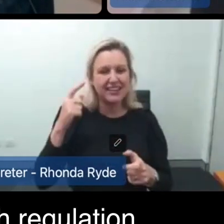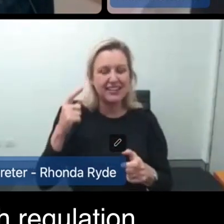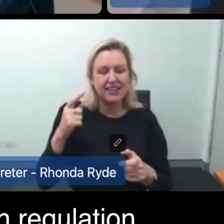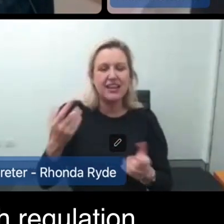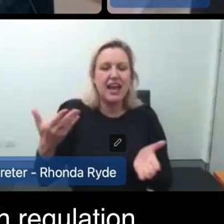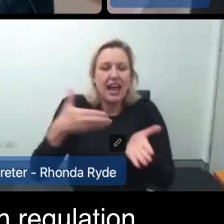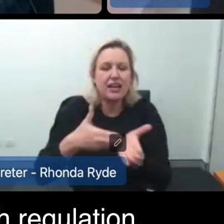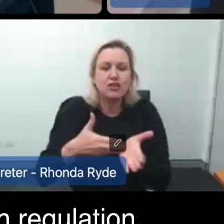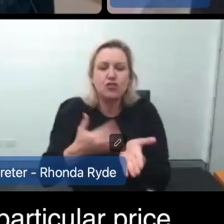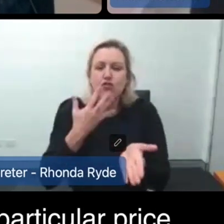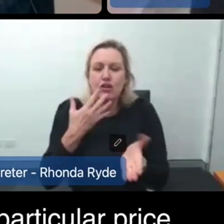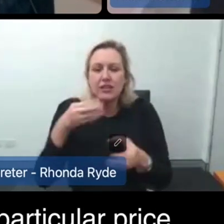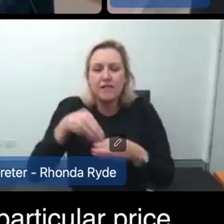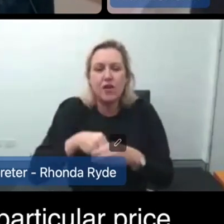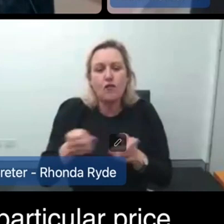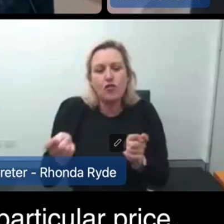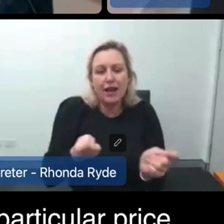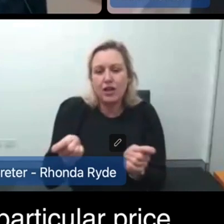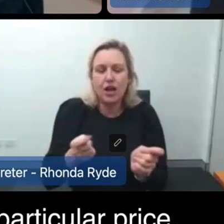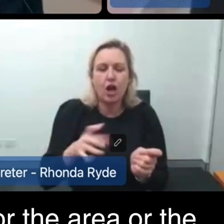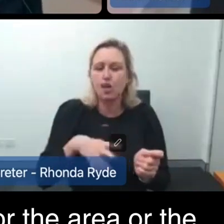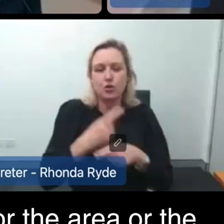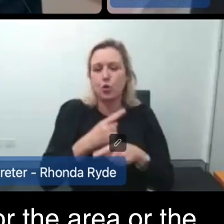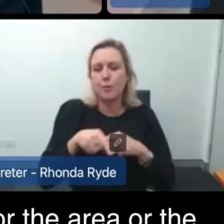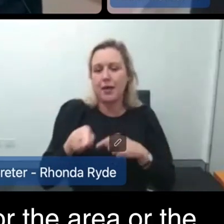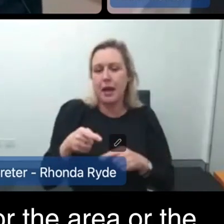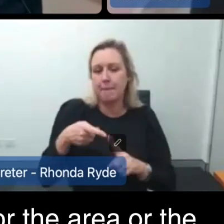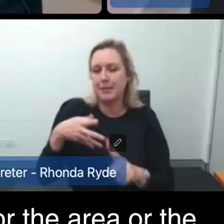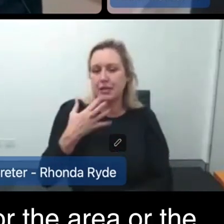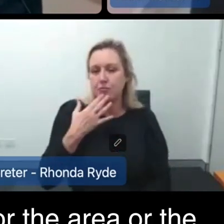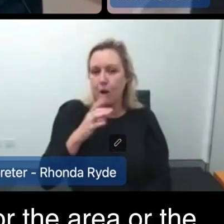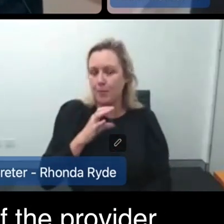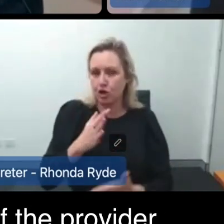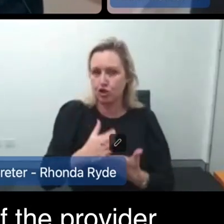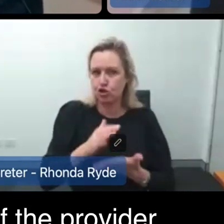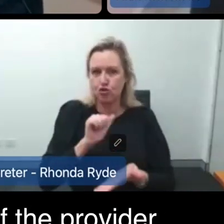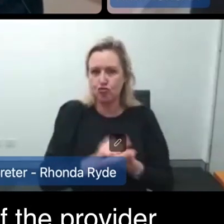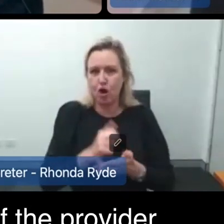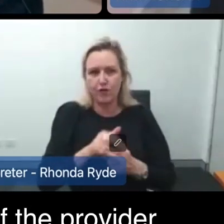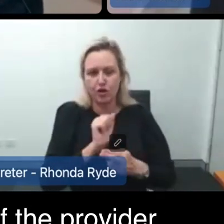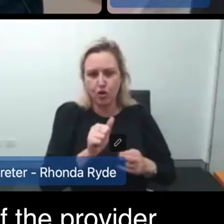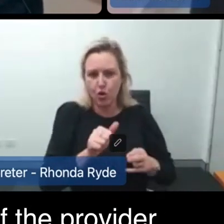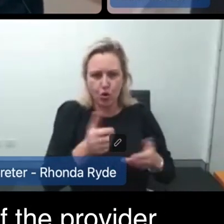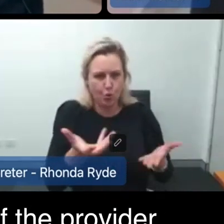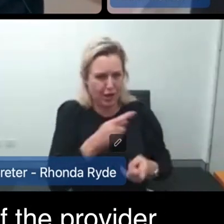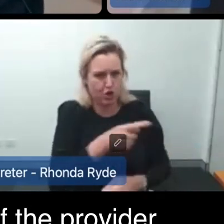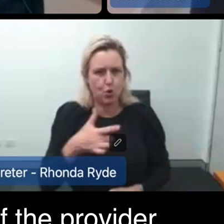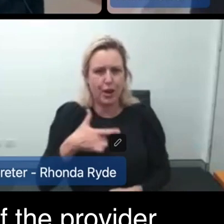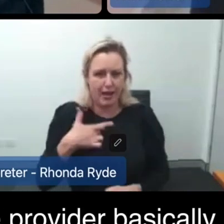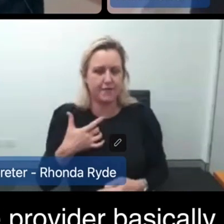involved with regulation. I won't comment on that particular price. I'm not sure if that's right for the area or the region or the situation of the